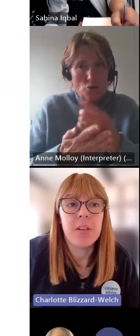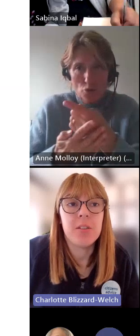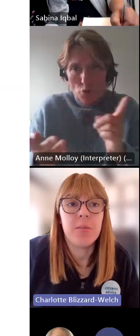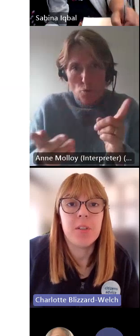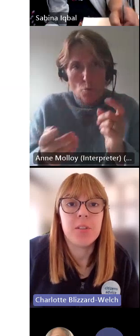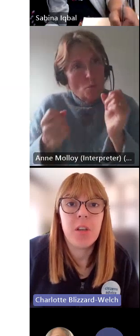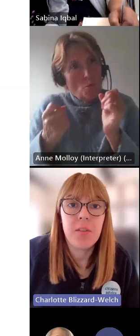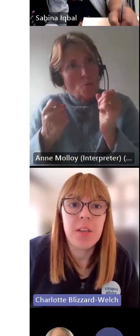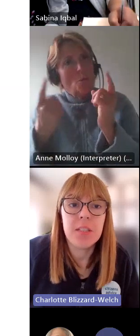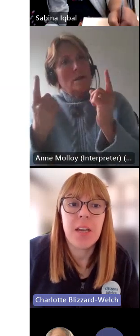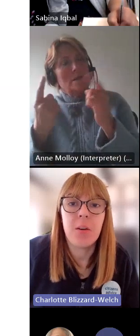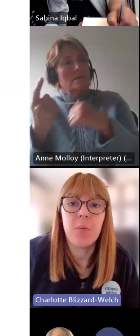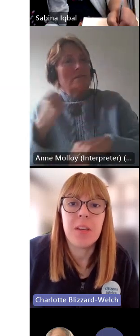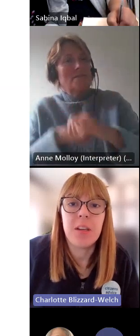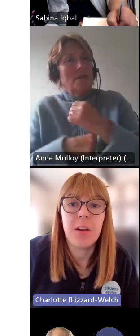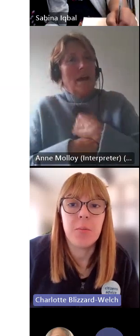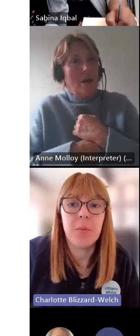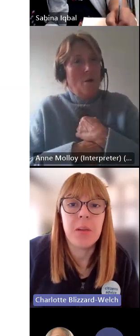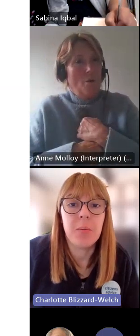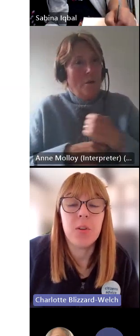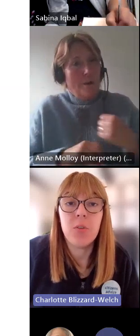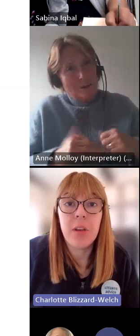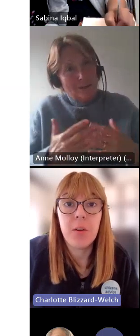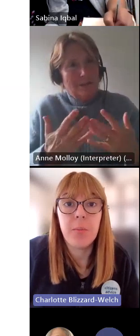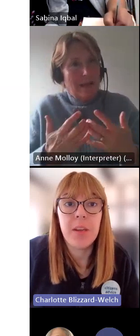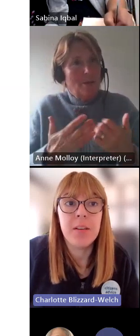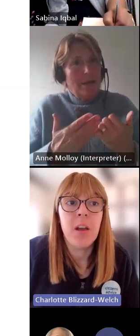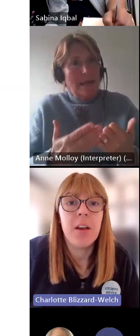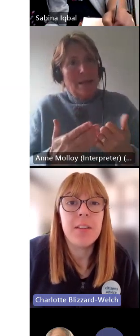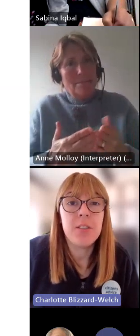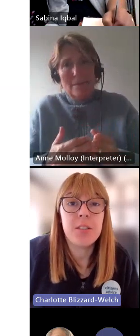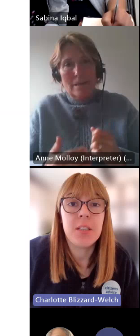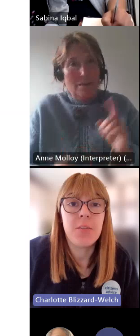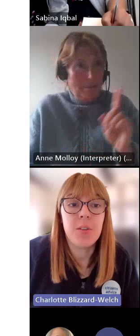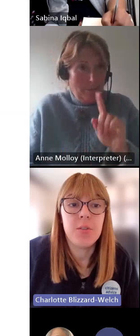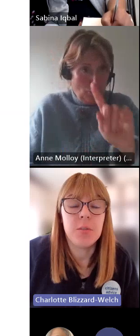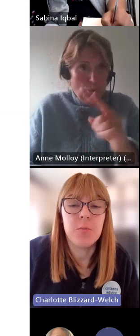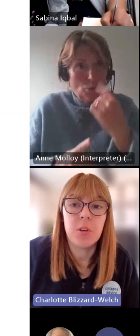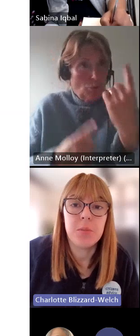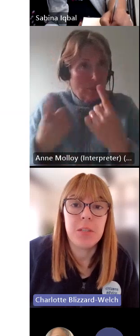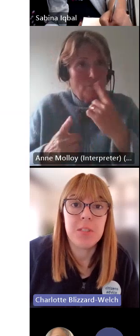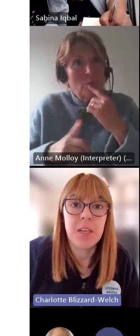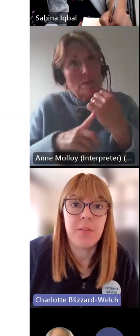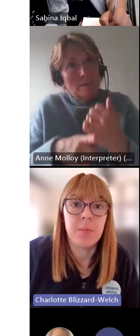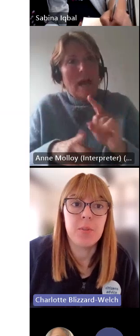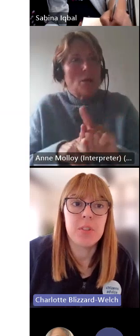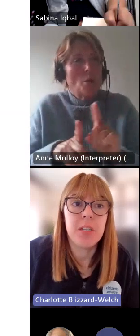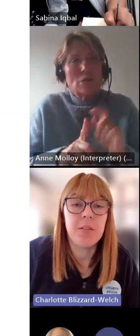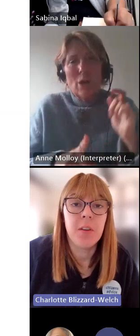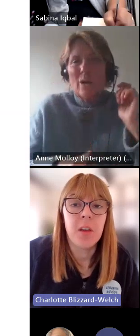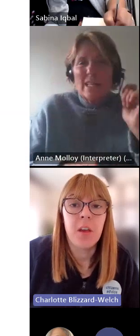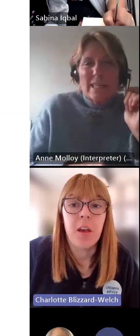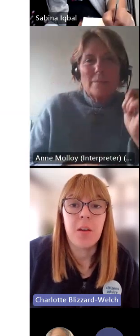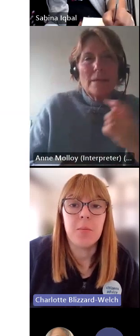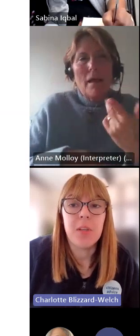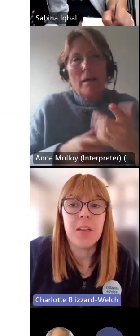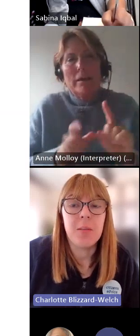have an awareness of our service, how we can help the people that you're helping, and then just to give you some top tips to have up your